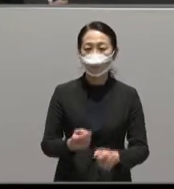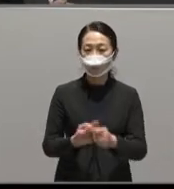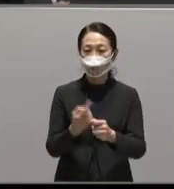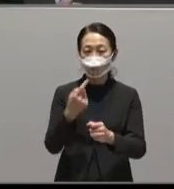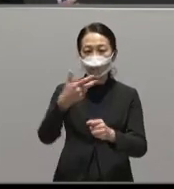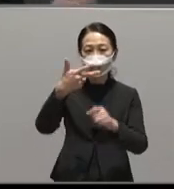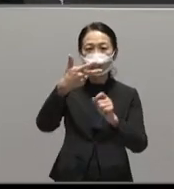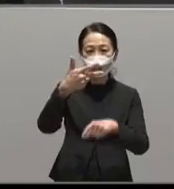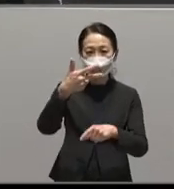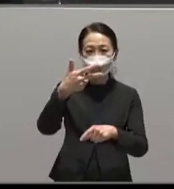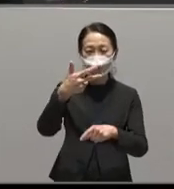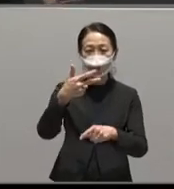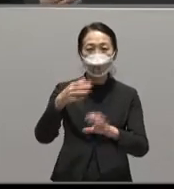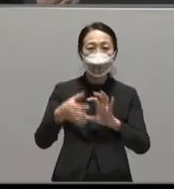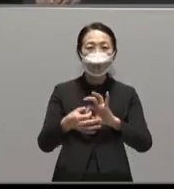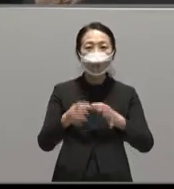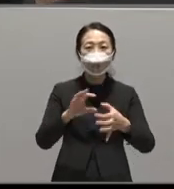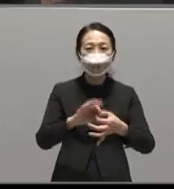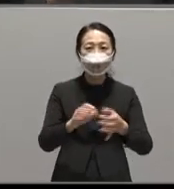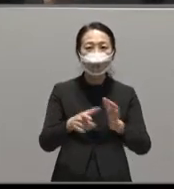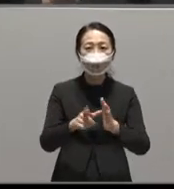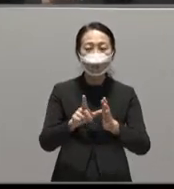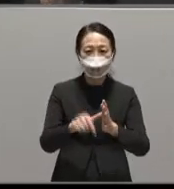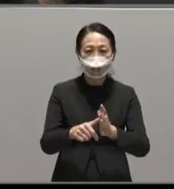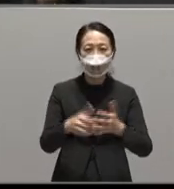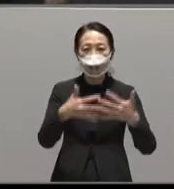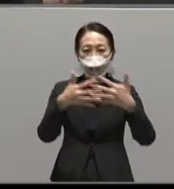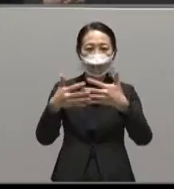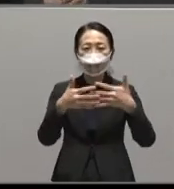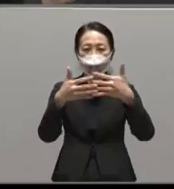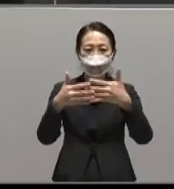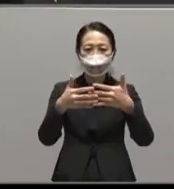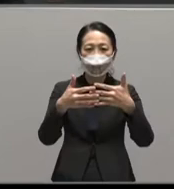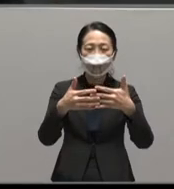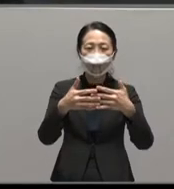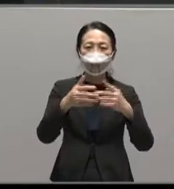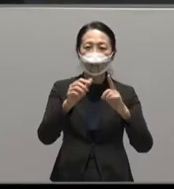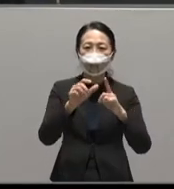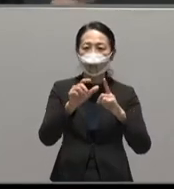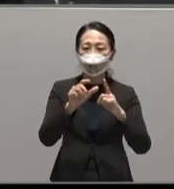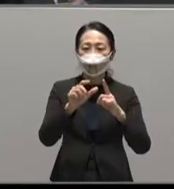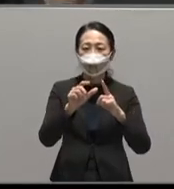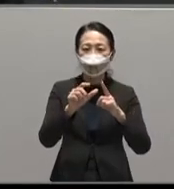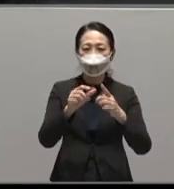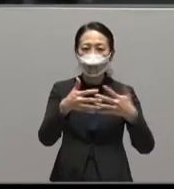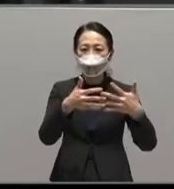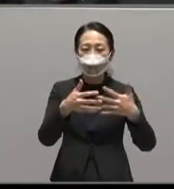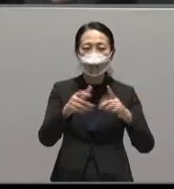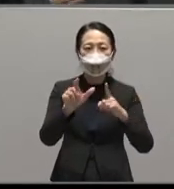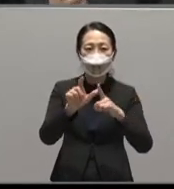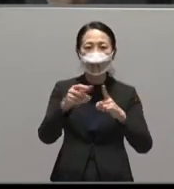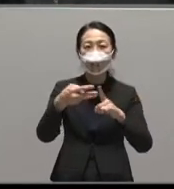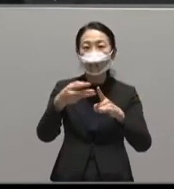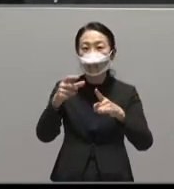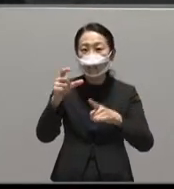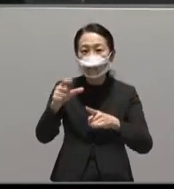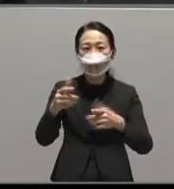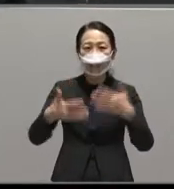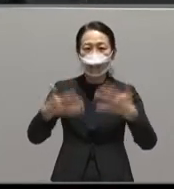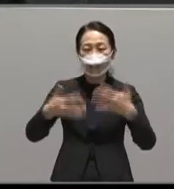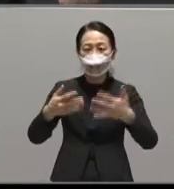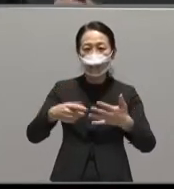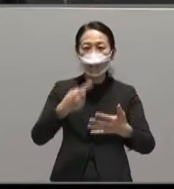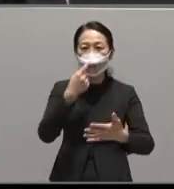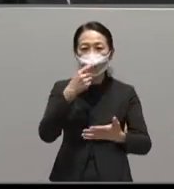2004. I would like to begin with this. Last July, during the Olympic season, NBC, who